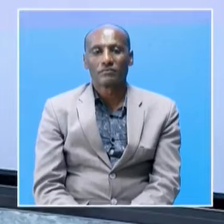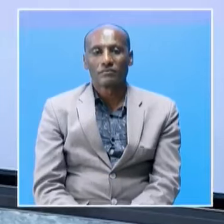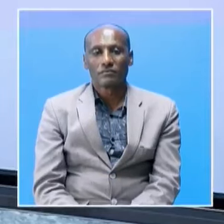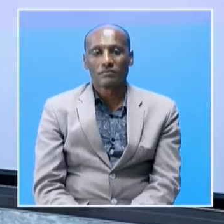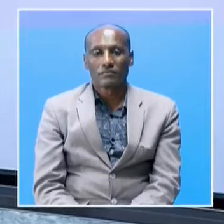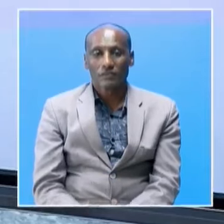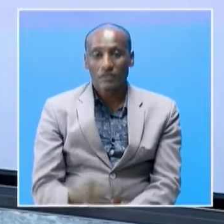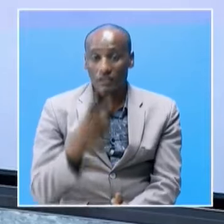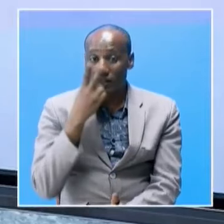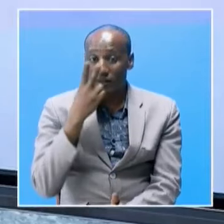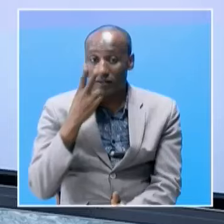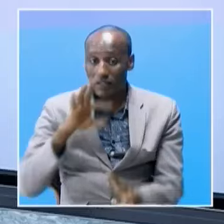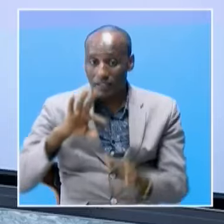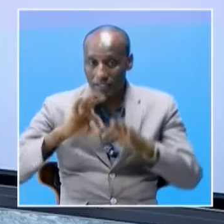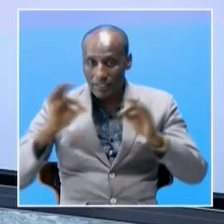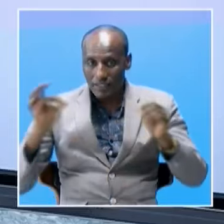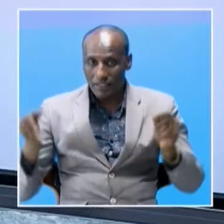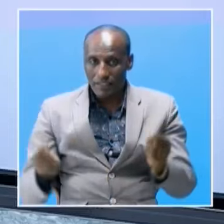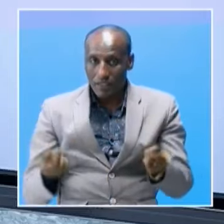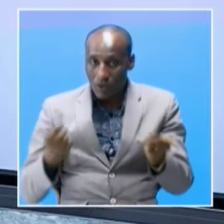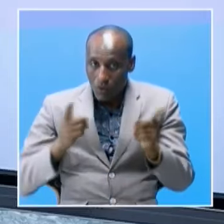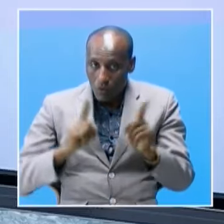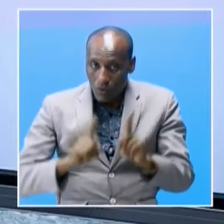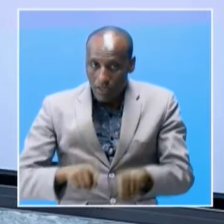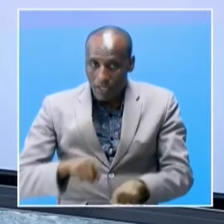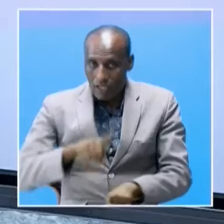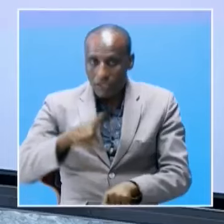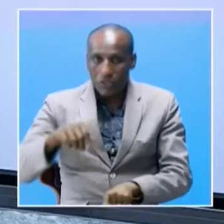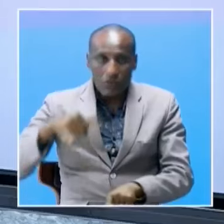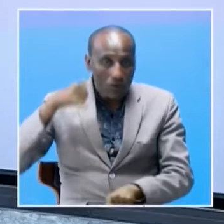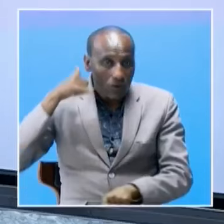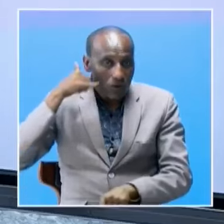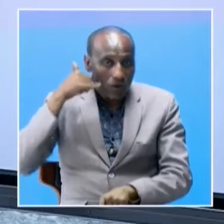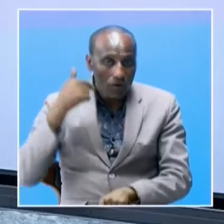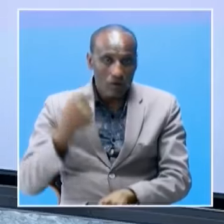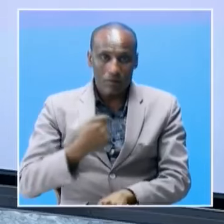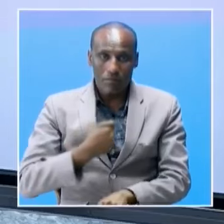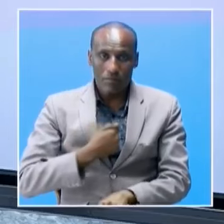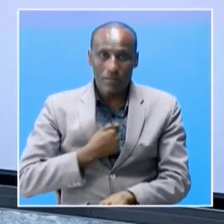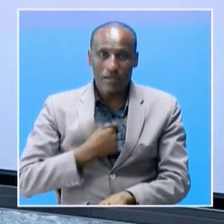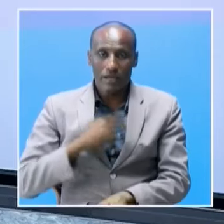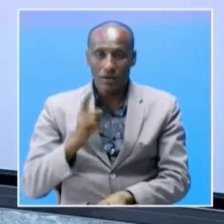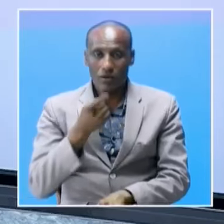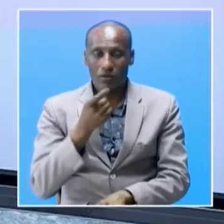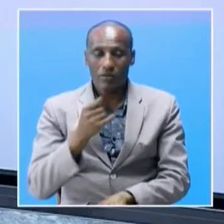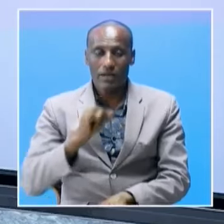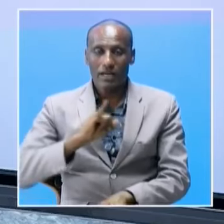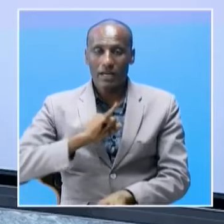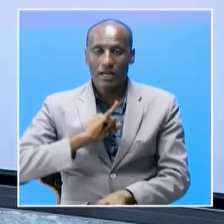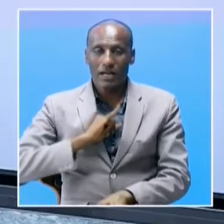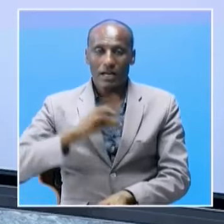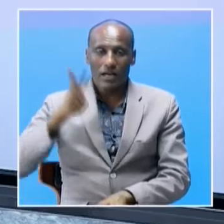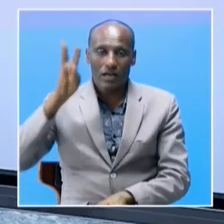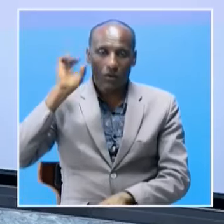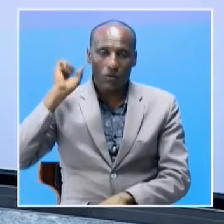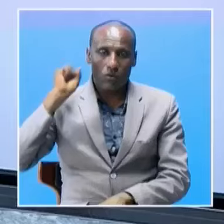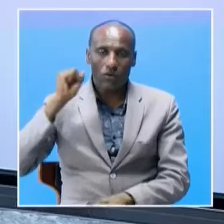Look at this. When you called me, I was reading. When you called me,